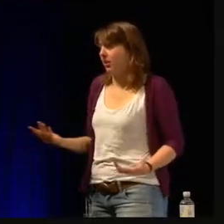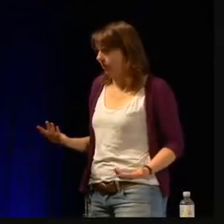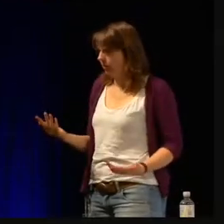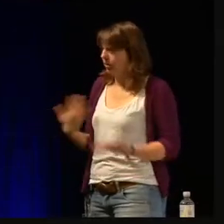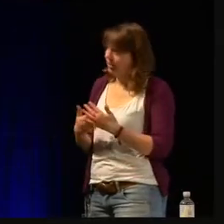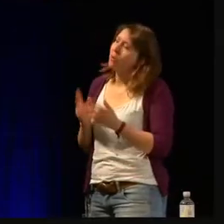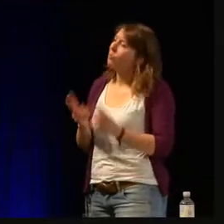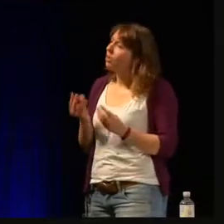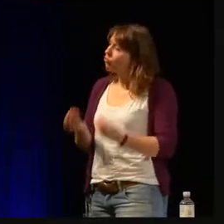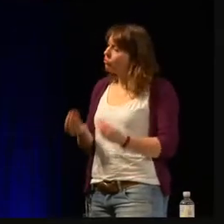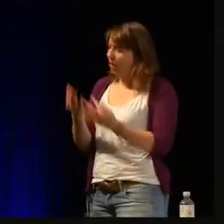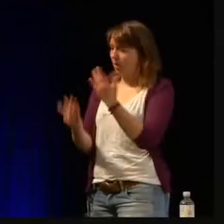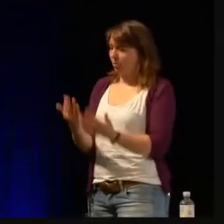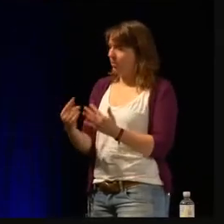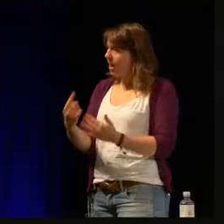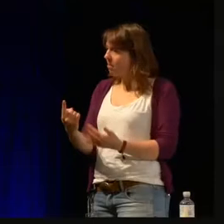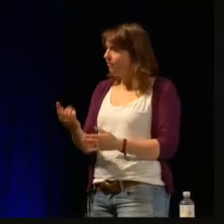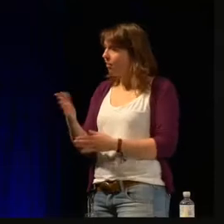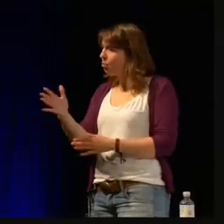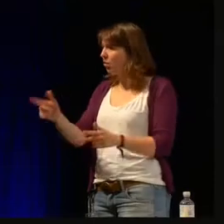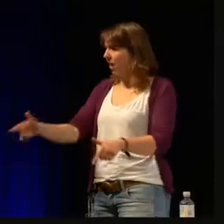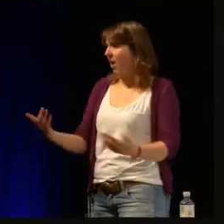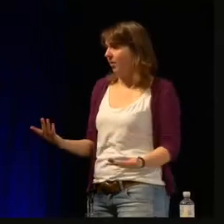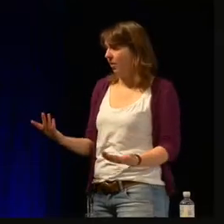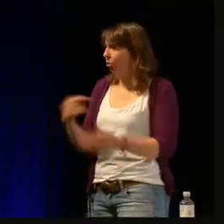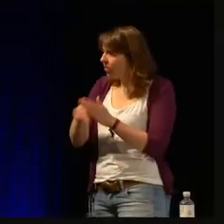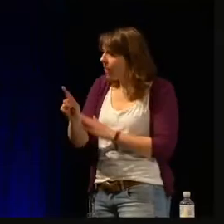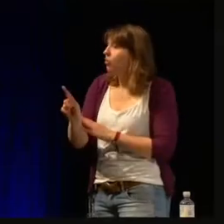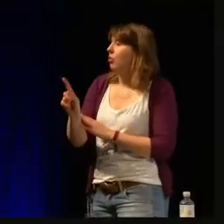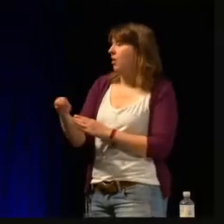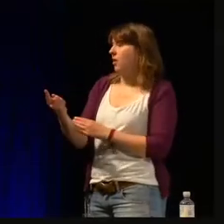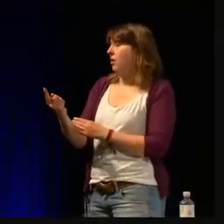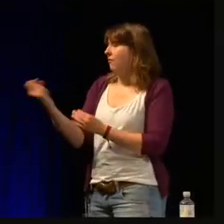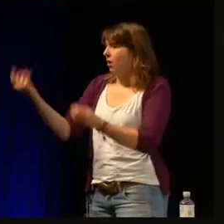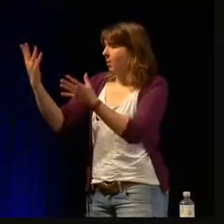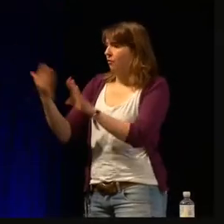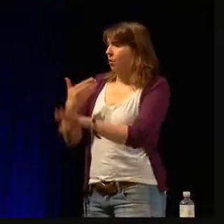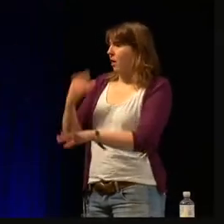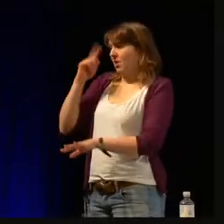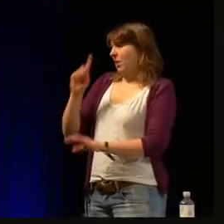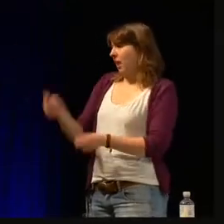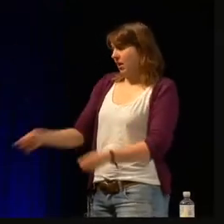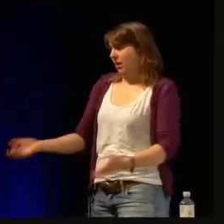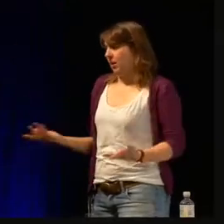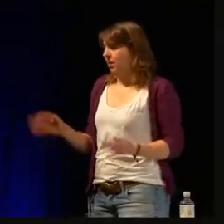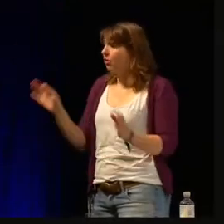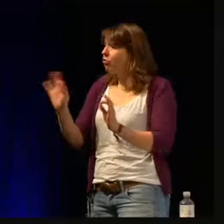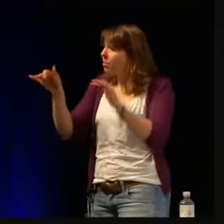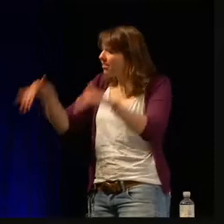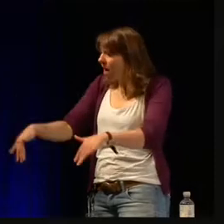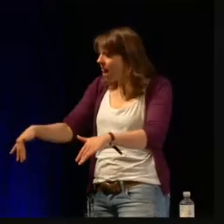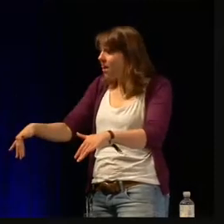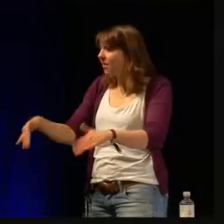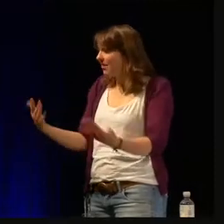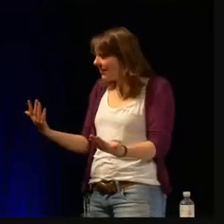hasn't found the right answers for that. And so what we need to remember is that algorithms